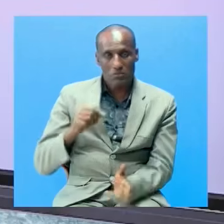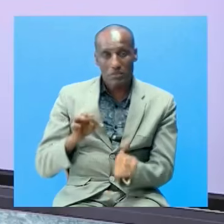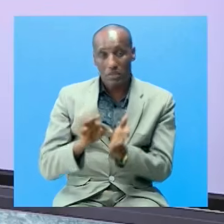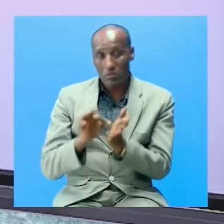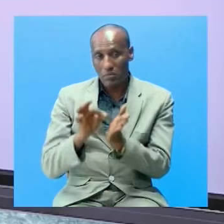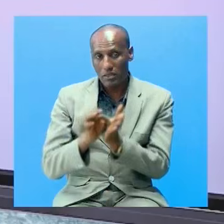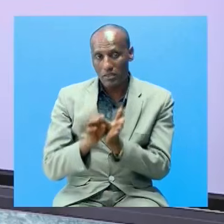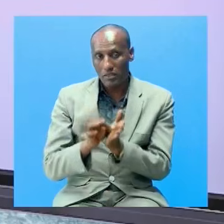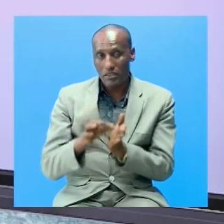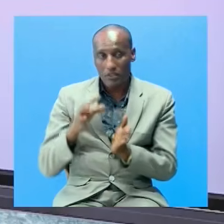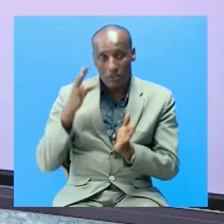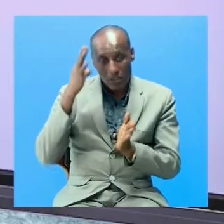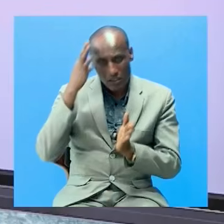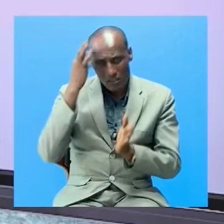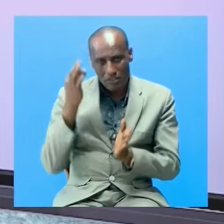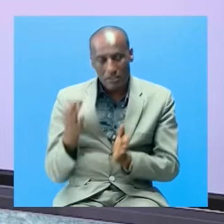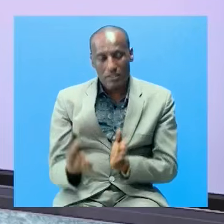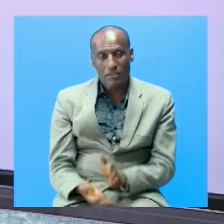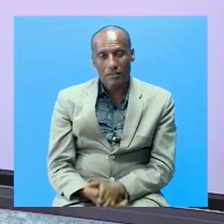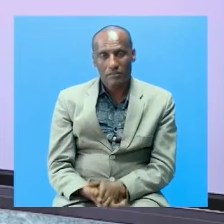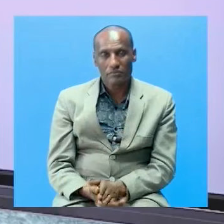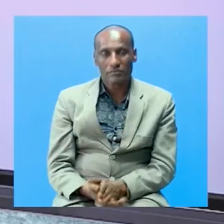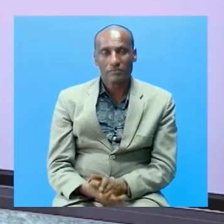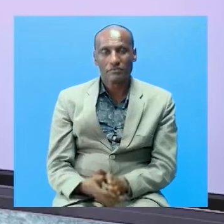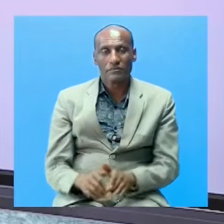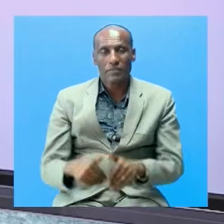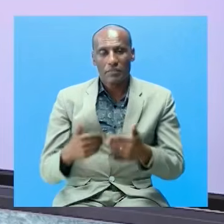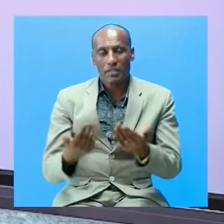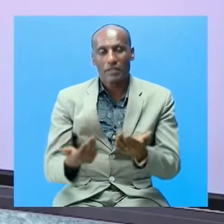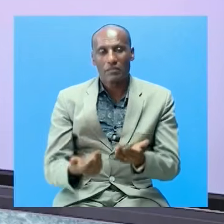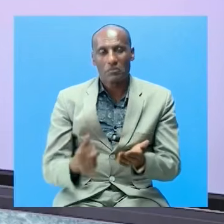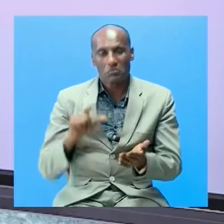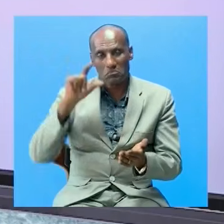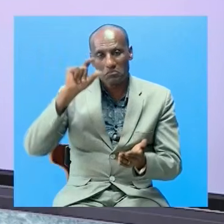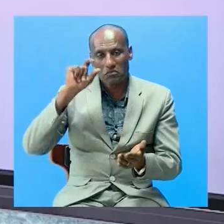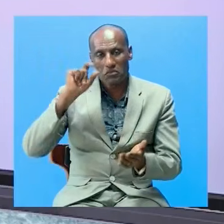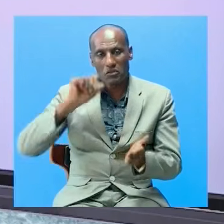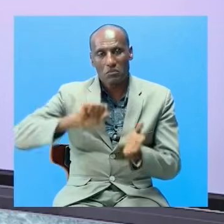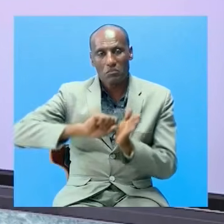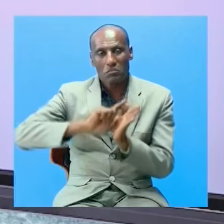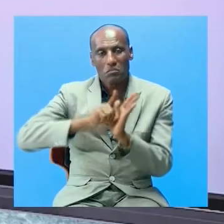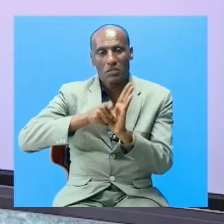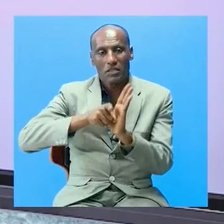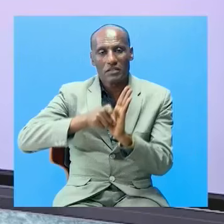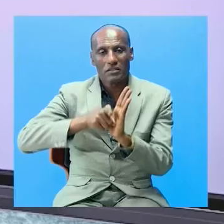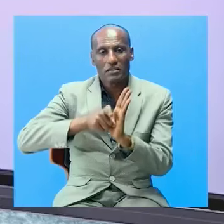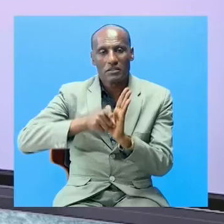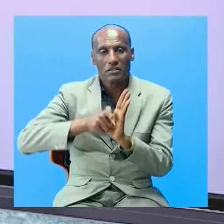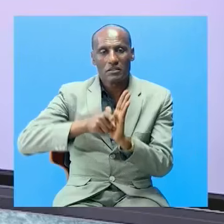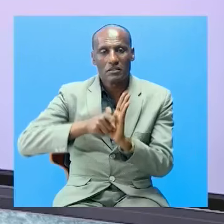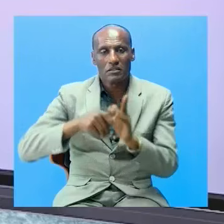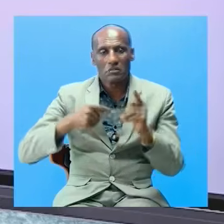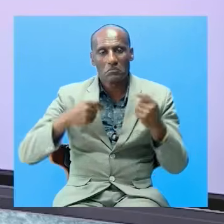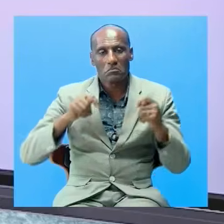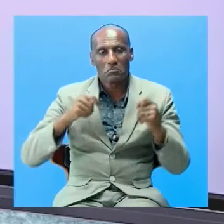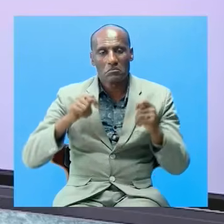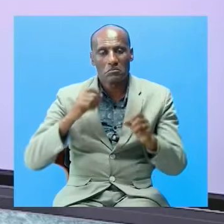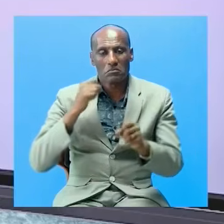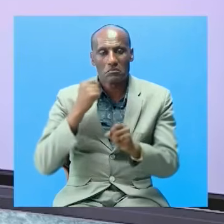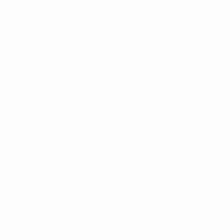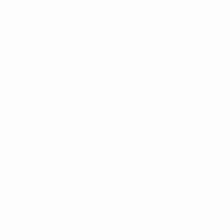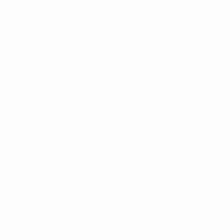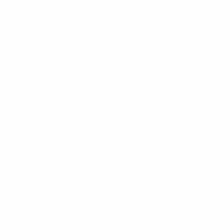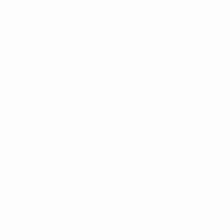them they, that they have his or their number? That's up to you to decide. Let me give you a few